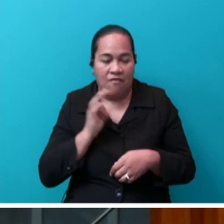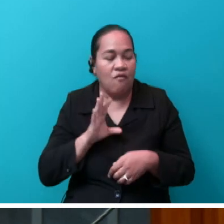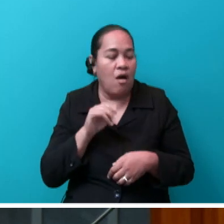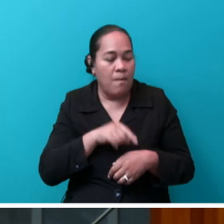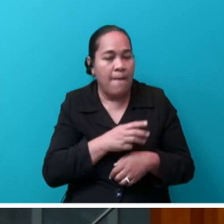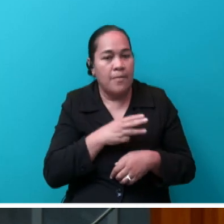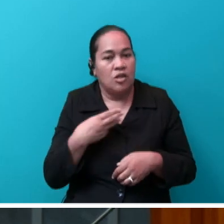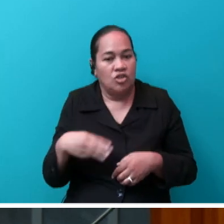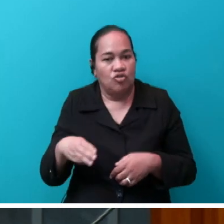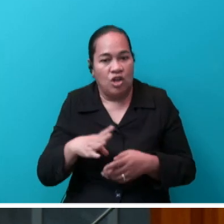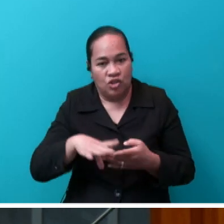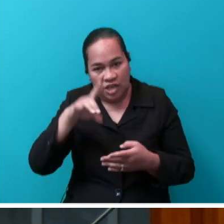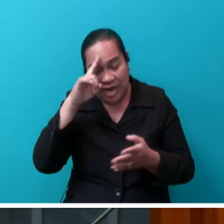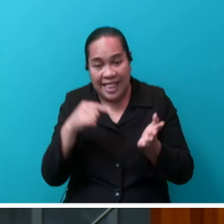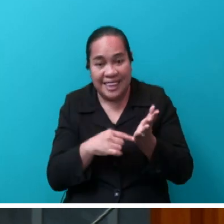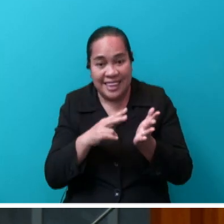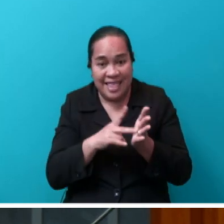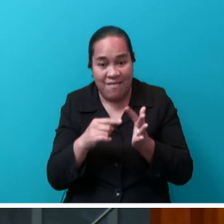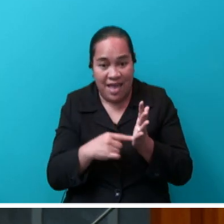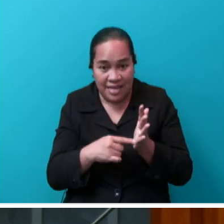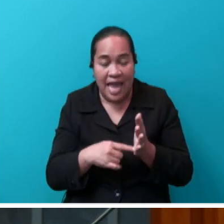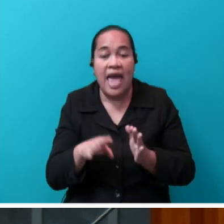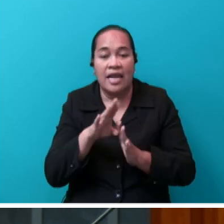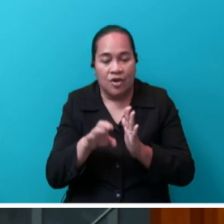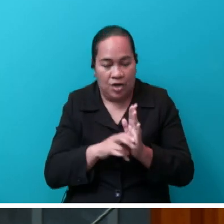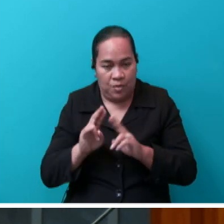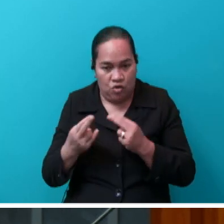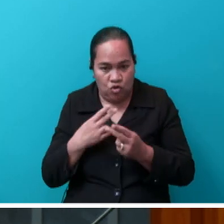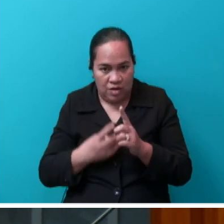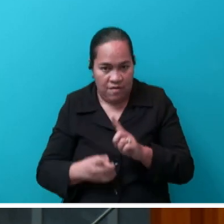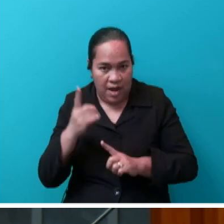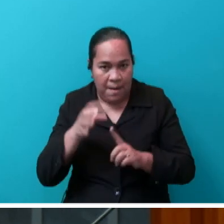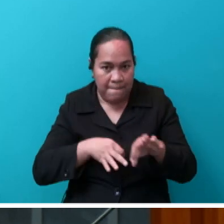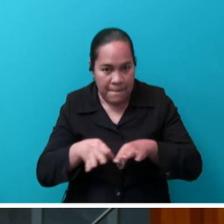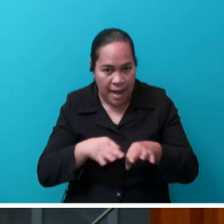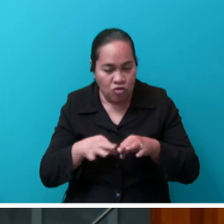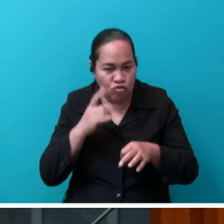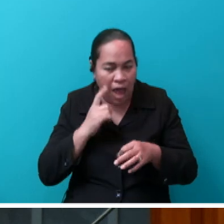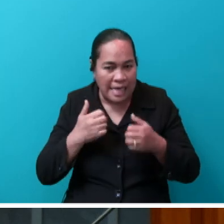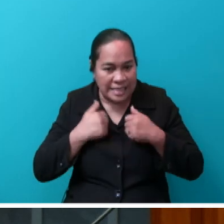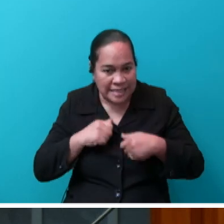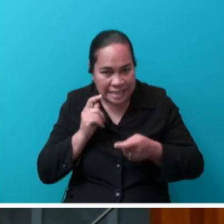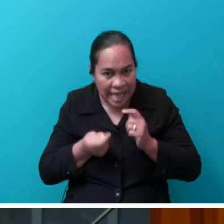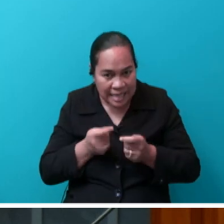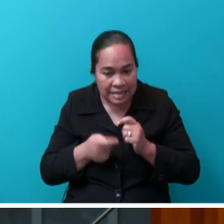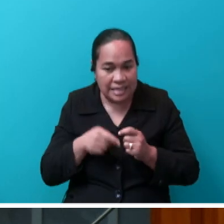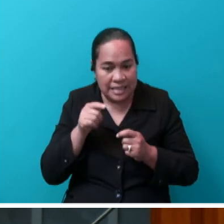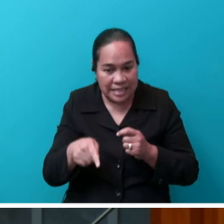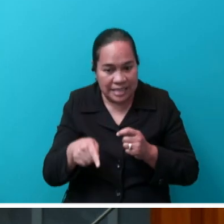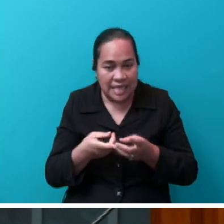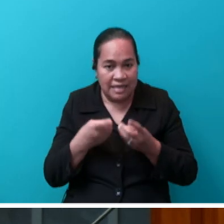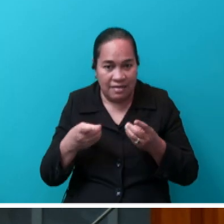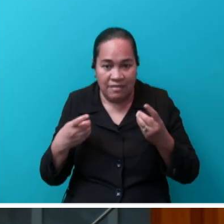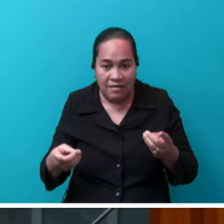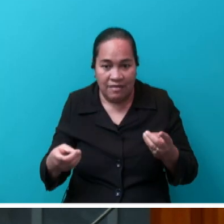Education, TVET, and Curriculum Unit will develop a plan to pilot and implement the revised integrated